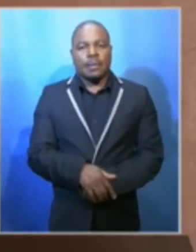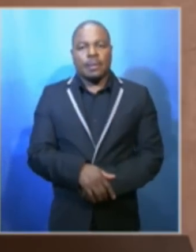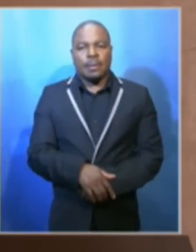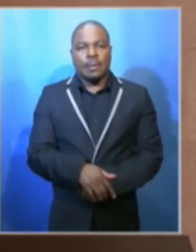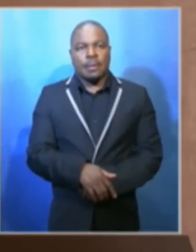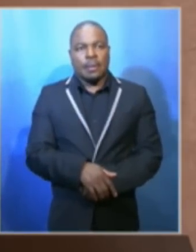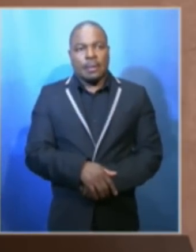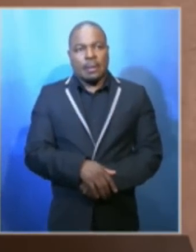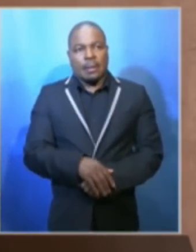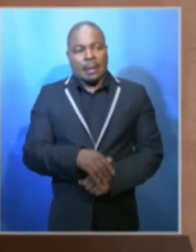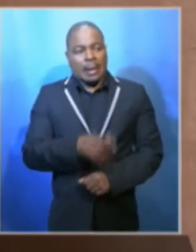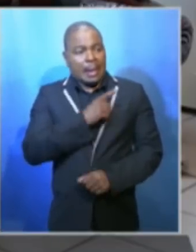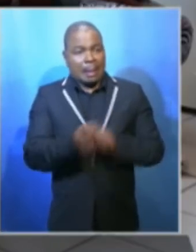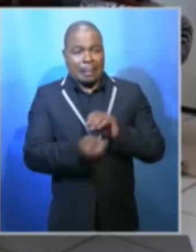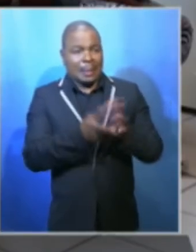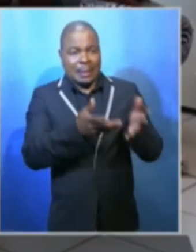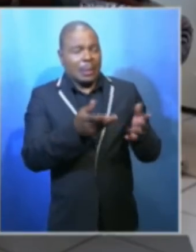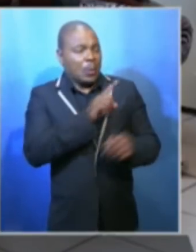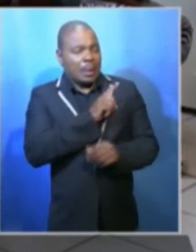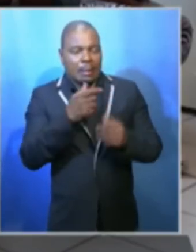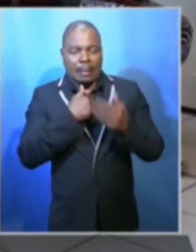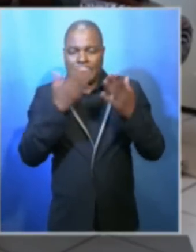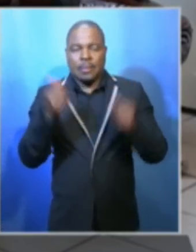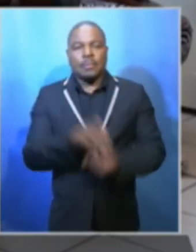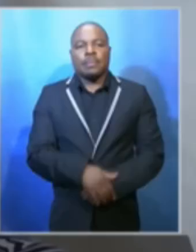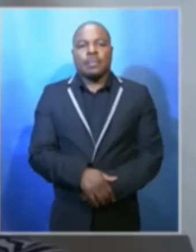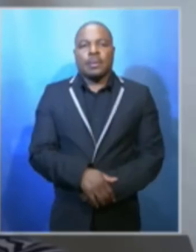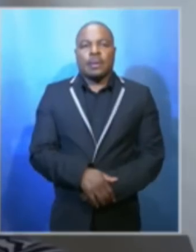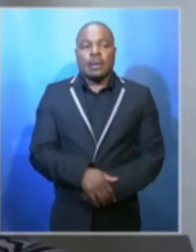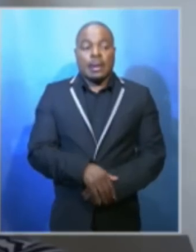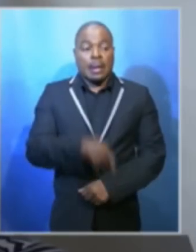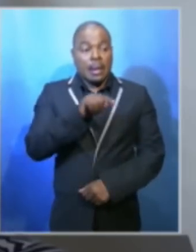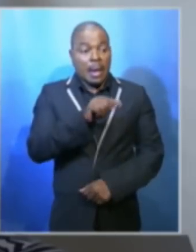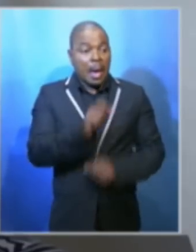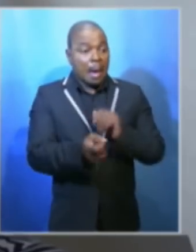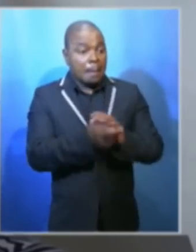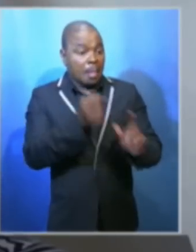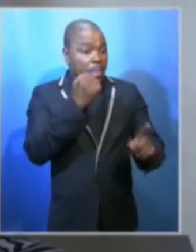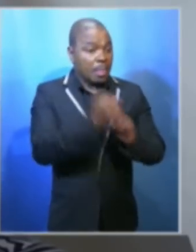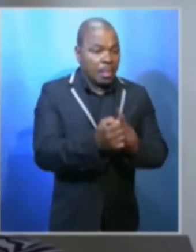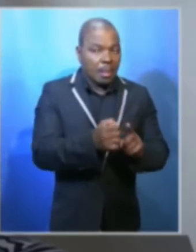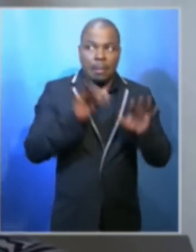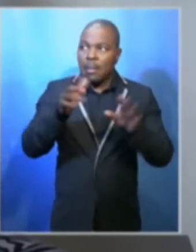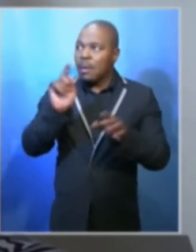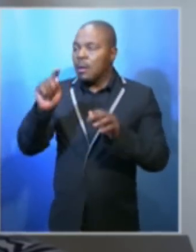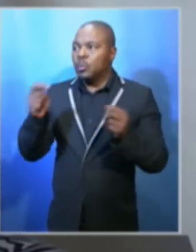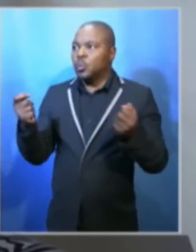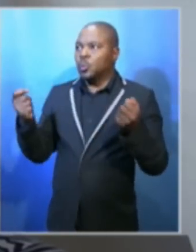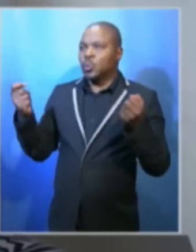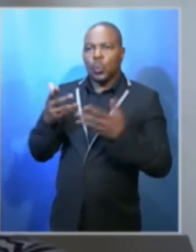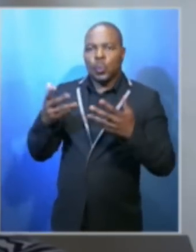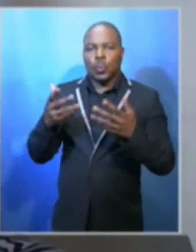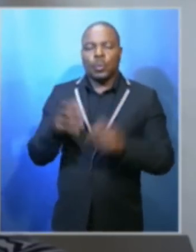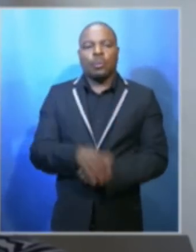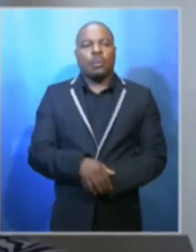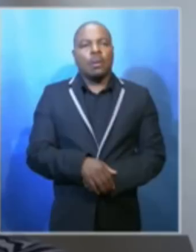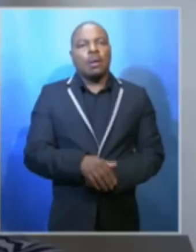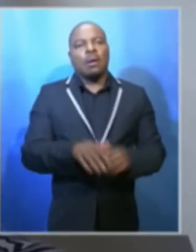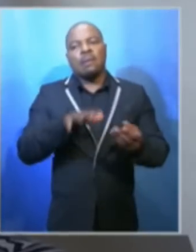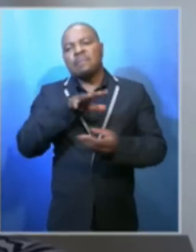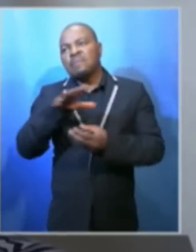kana e bakile ke eng. Tiragalo eno e tlogetse batho ba bantsi ba gagametsi. Baagi ba baneng ba ile go gomotsa ba lelapa ba